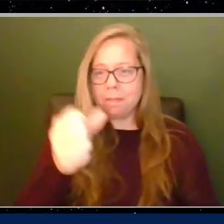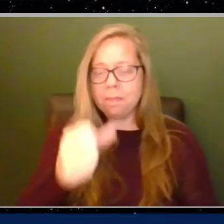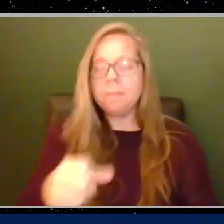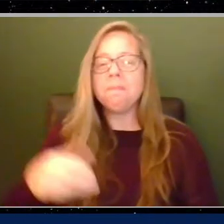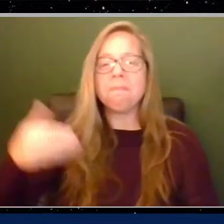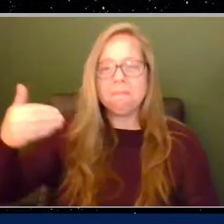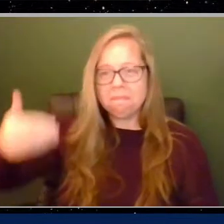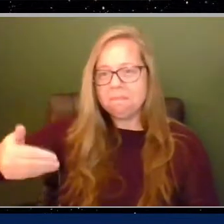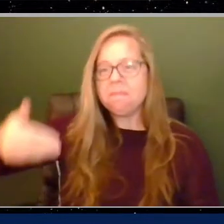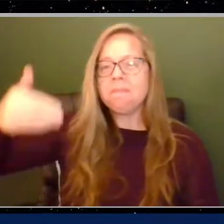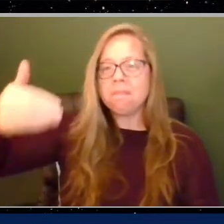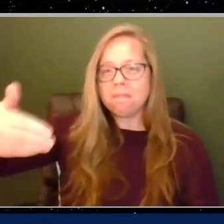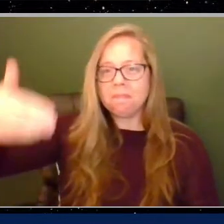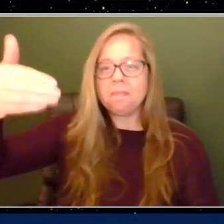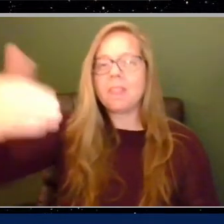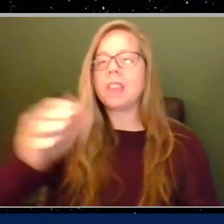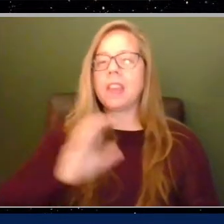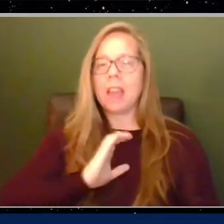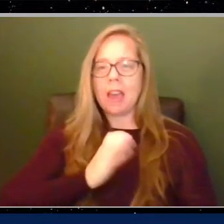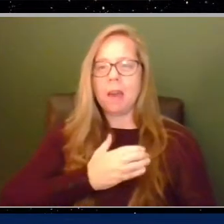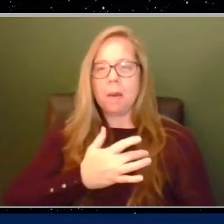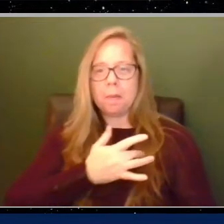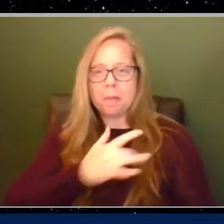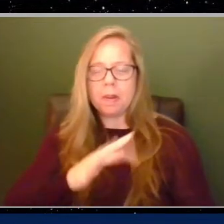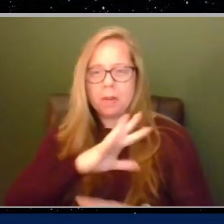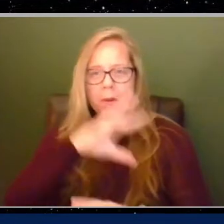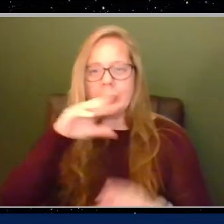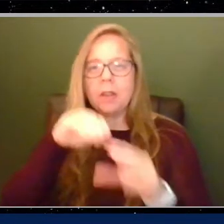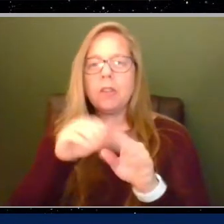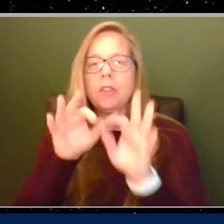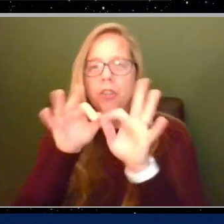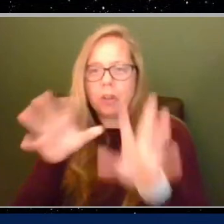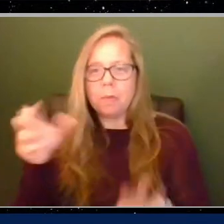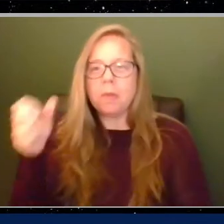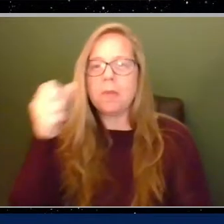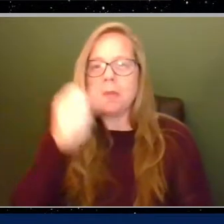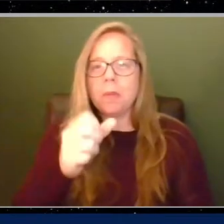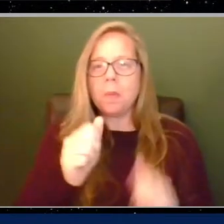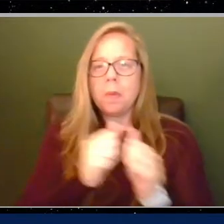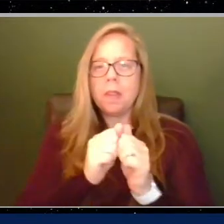increasingly including in a lot of our events. For